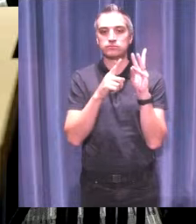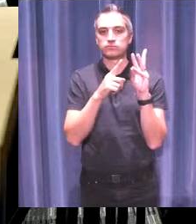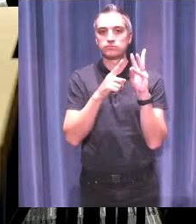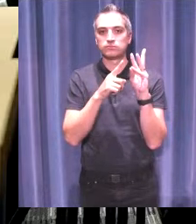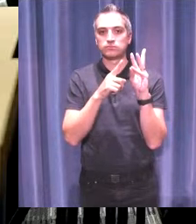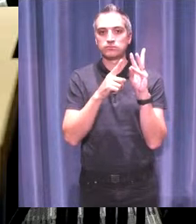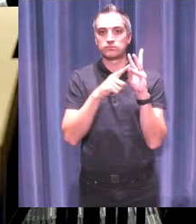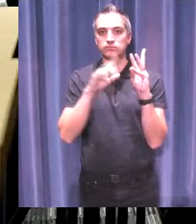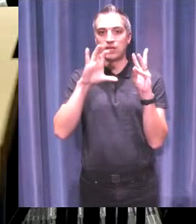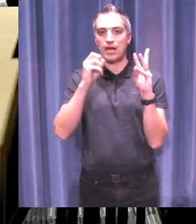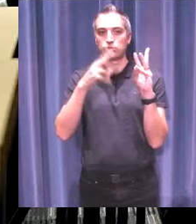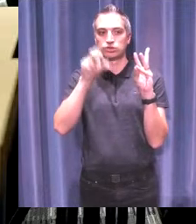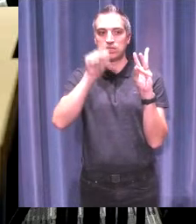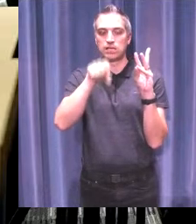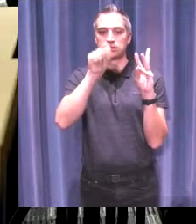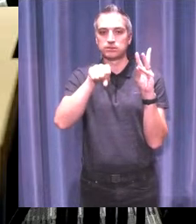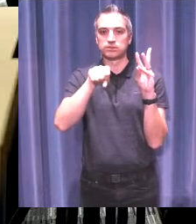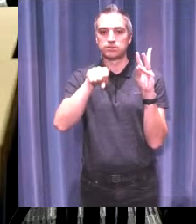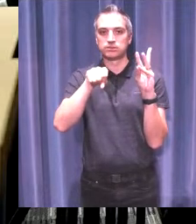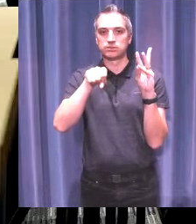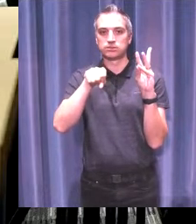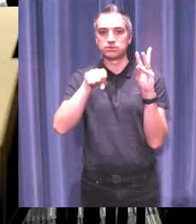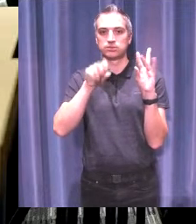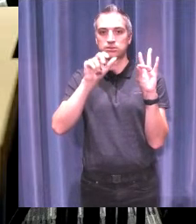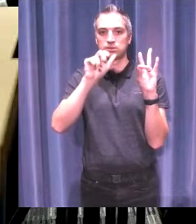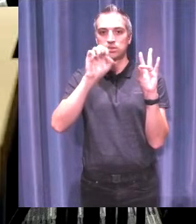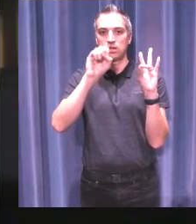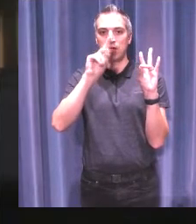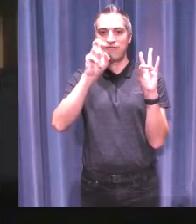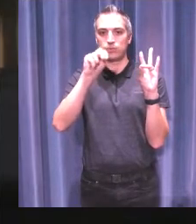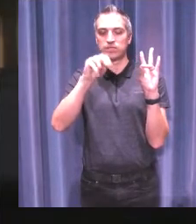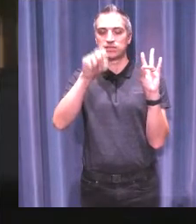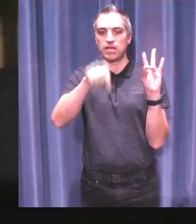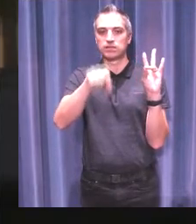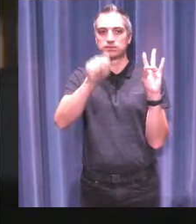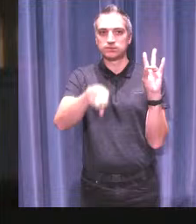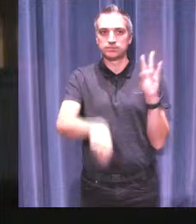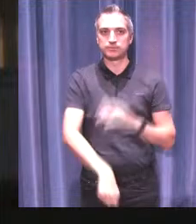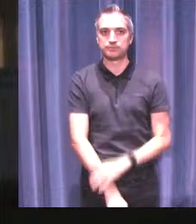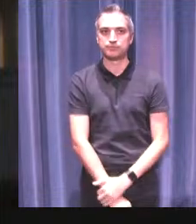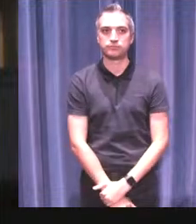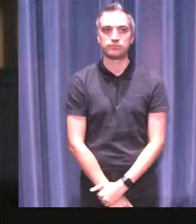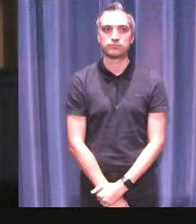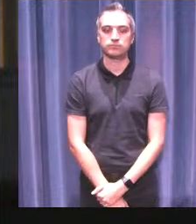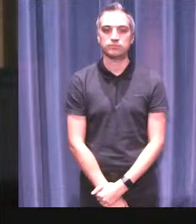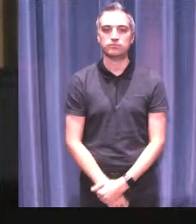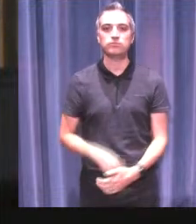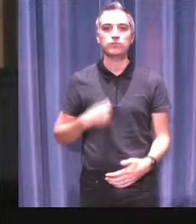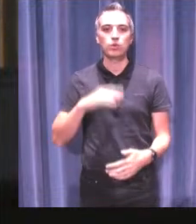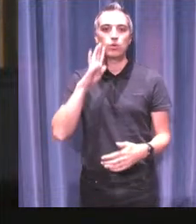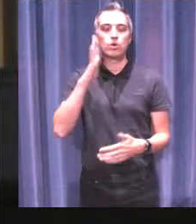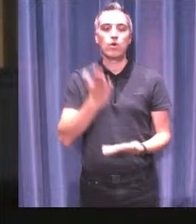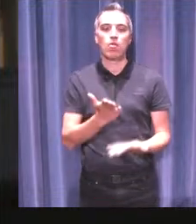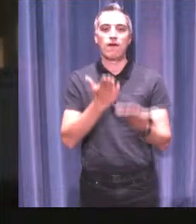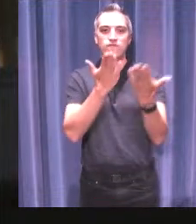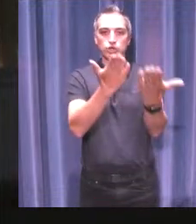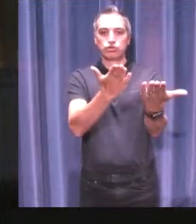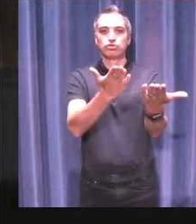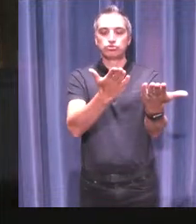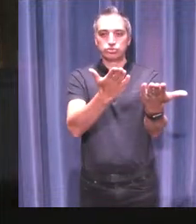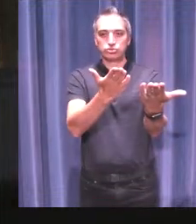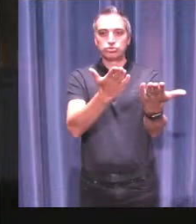Trustee Couch. Yes. Trustee Everman is yes. We are going to